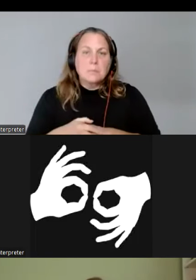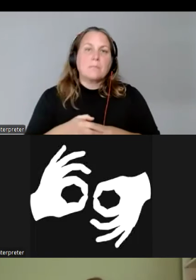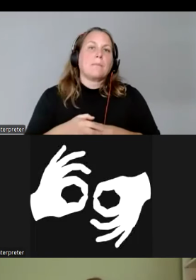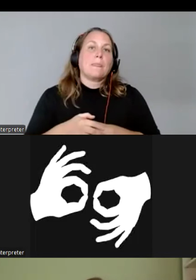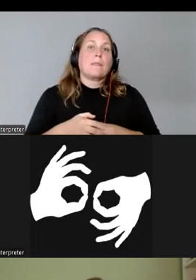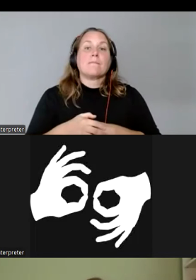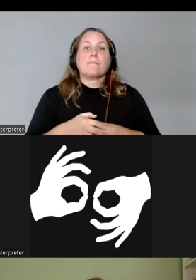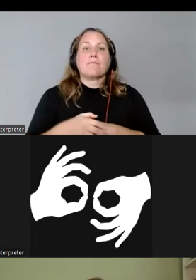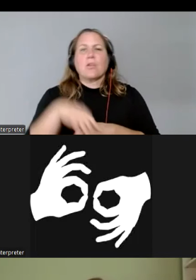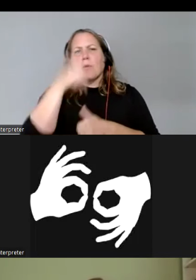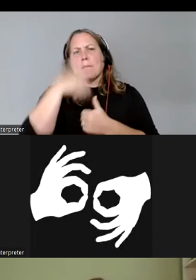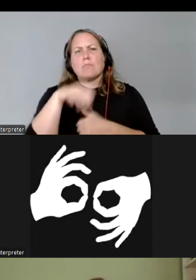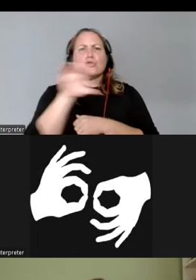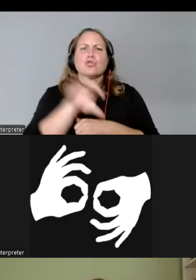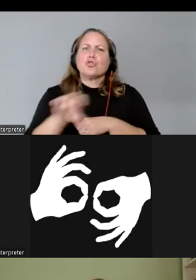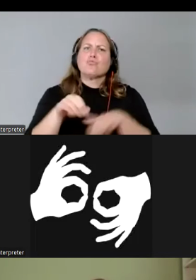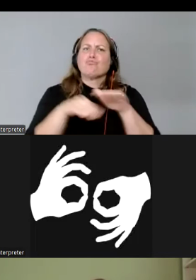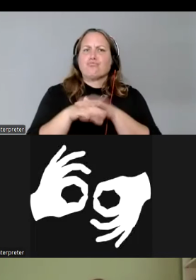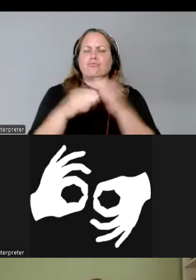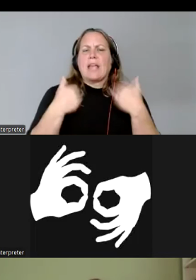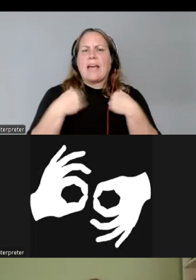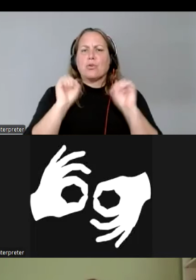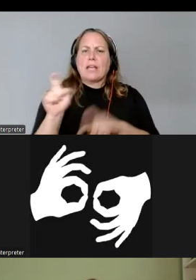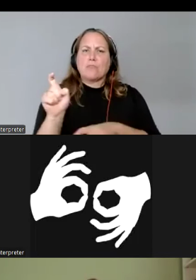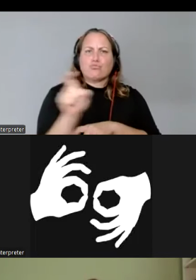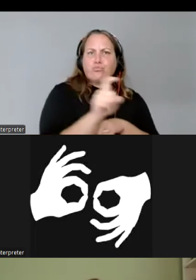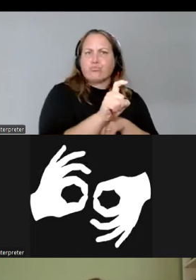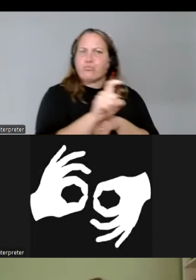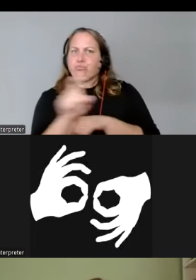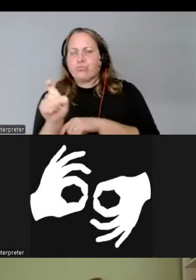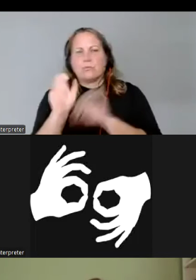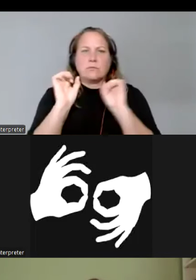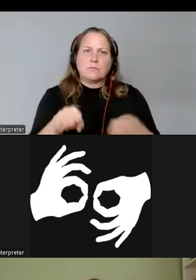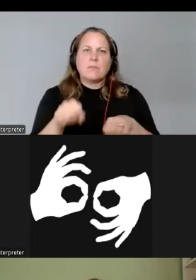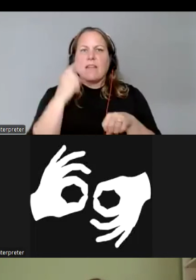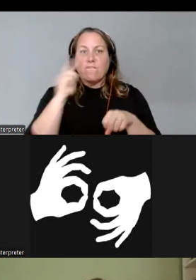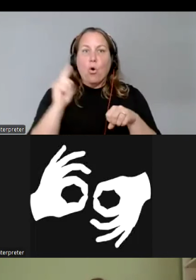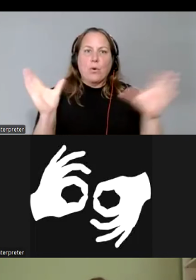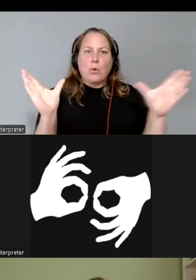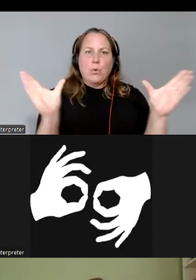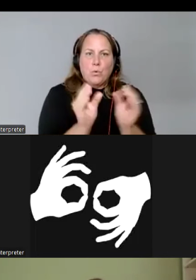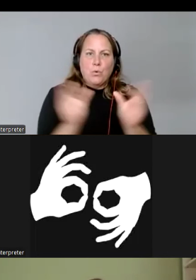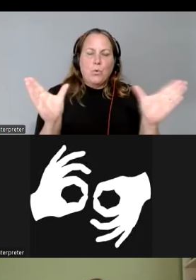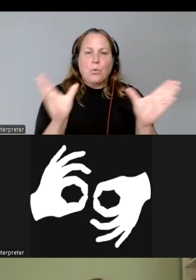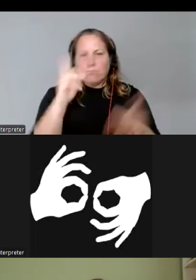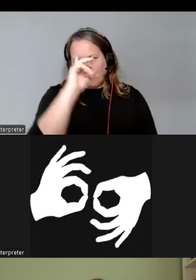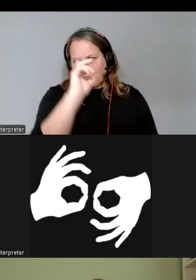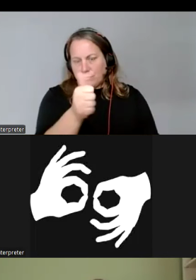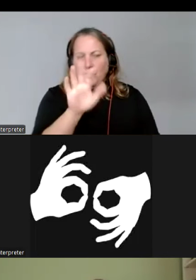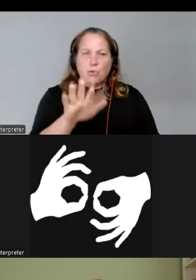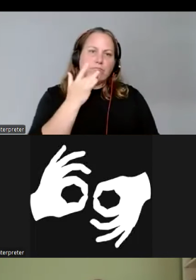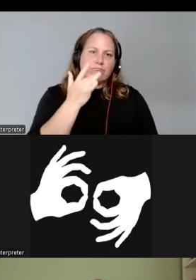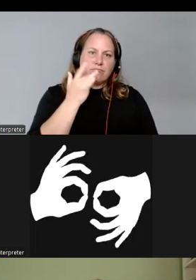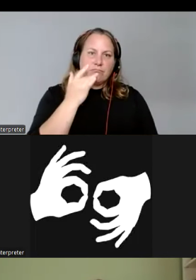screen to make the ASL interpreter's windows larger or smaller, depending on your